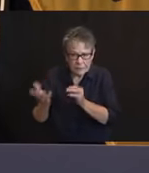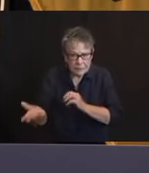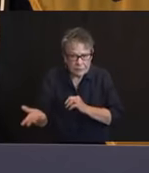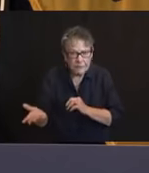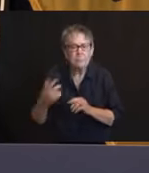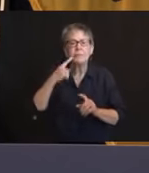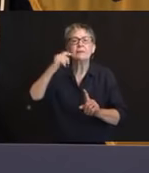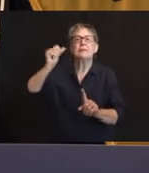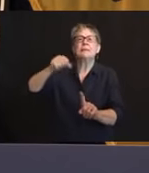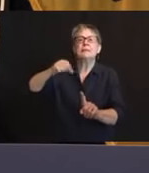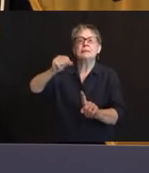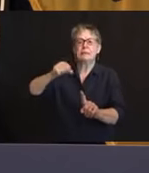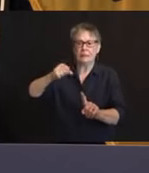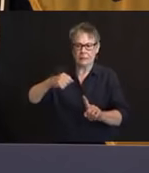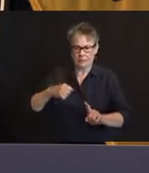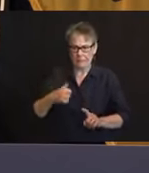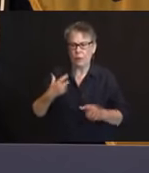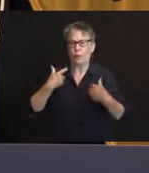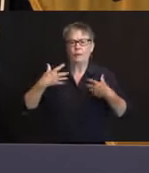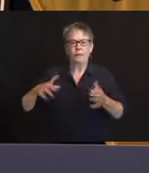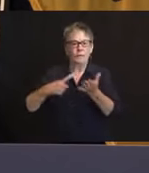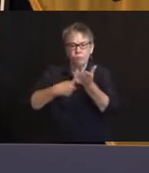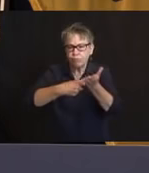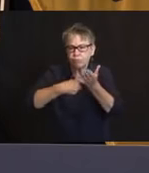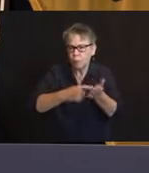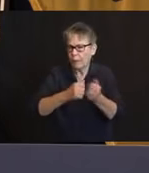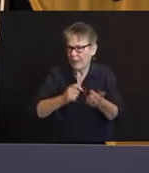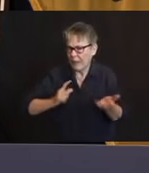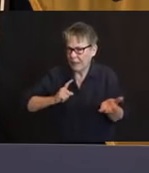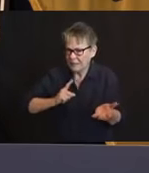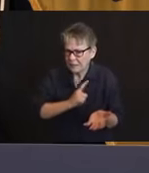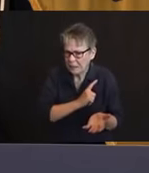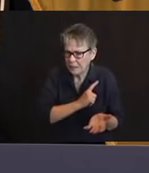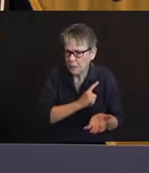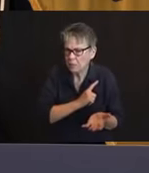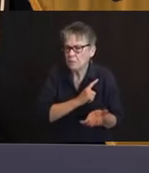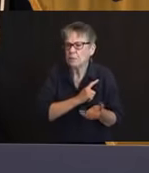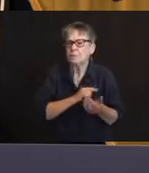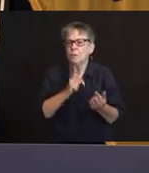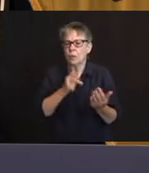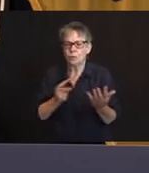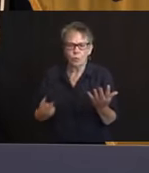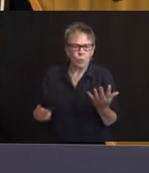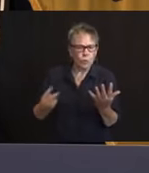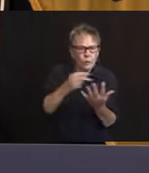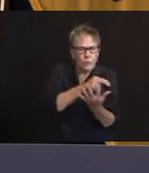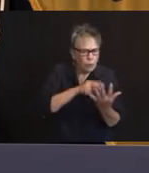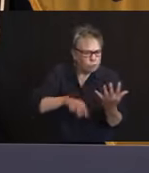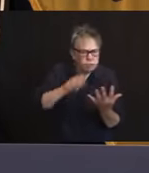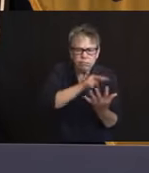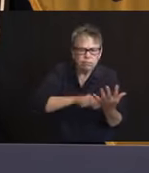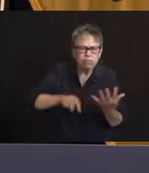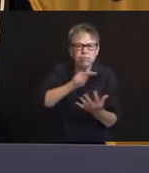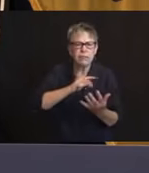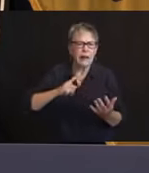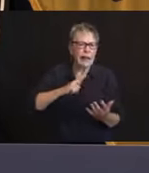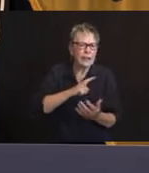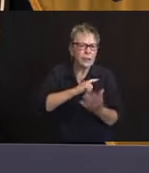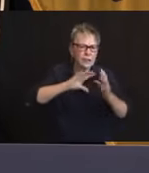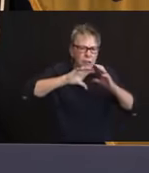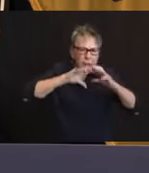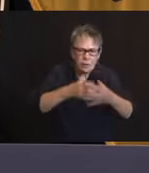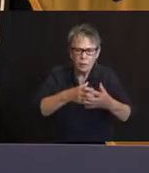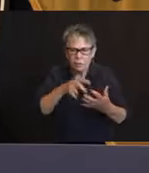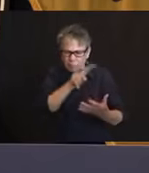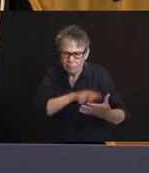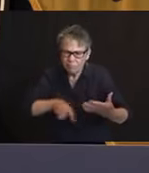Sentencing and Disposition Review Commission bills that were discussed back last fall, as well as the dozen or so bills that the speaker is moving